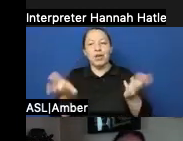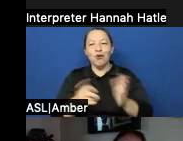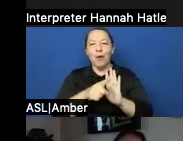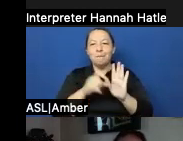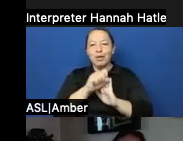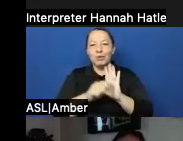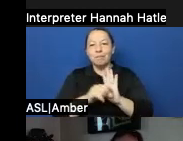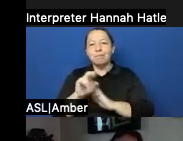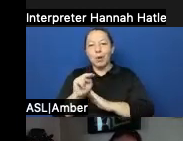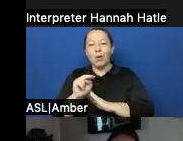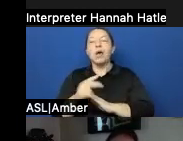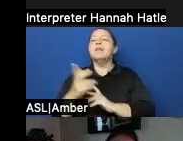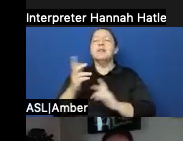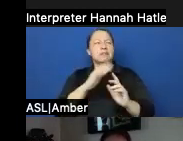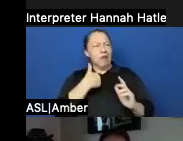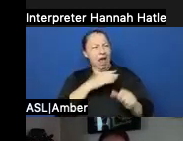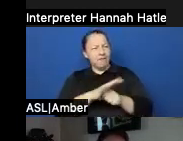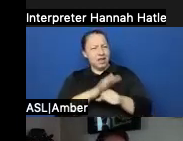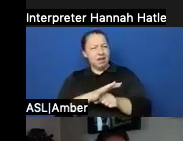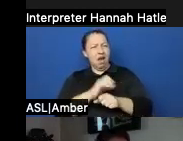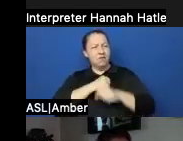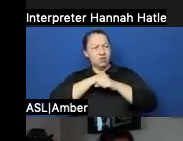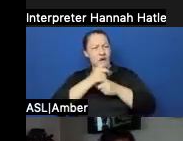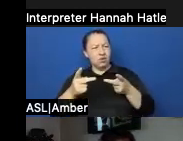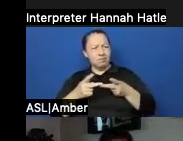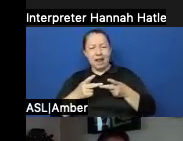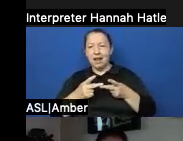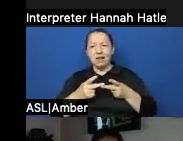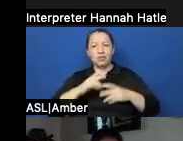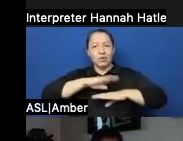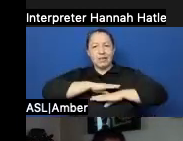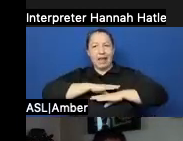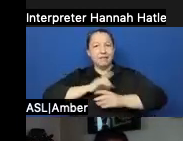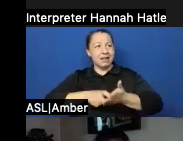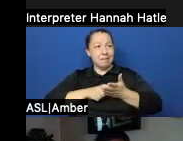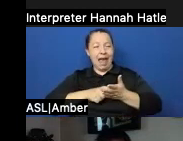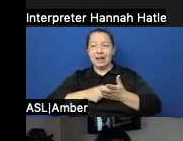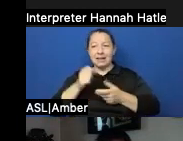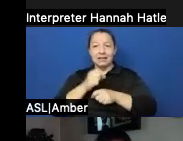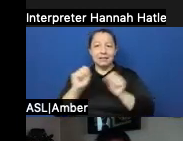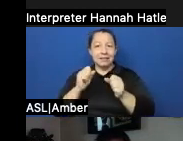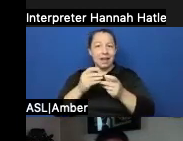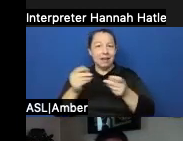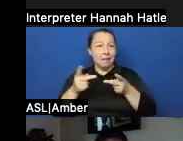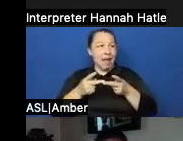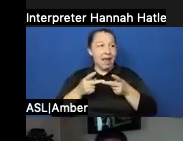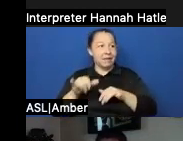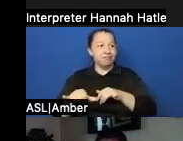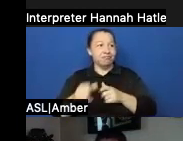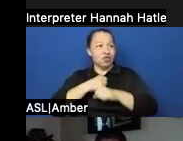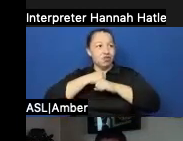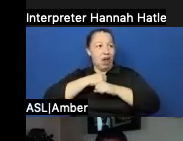to meet the demand of those exiting? Does anyone in Minnesota want to chime in with that? What is the